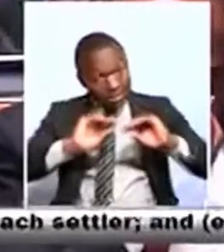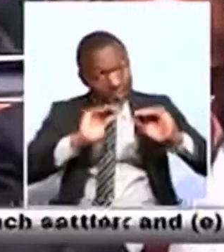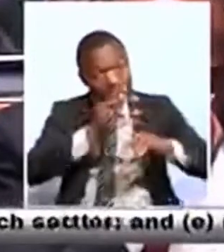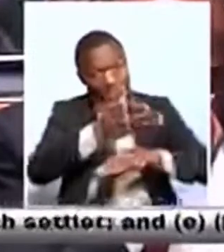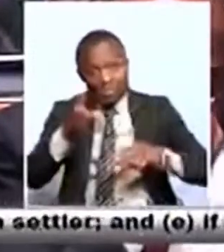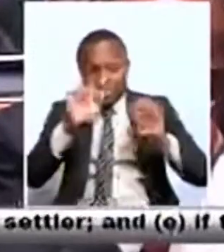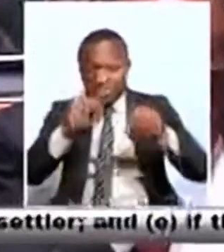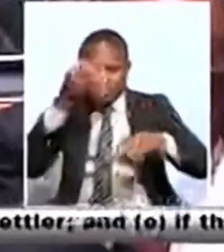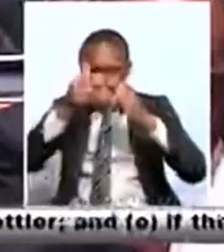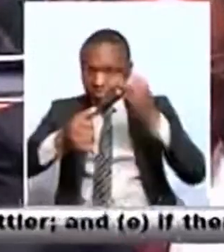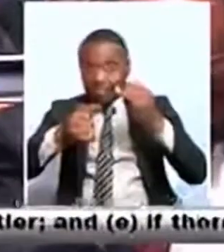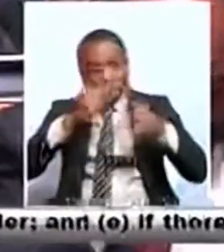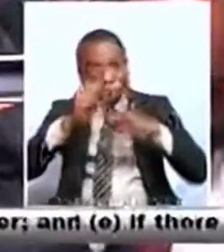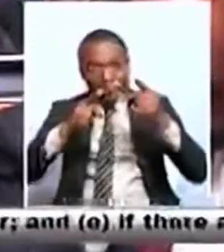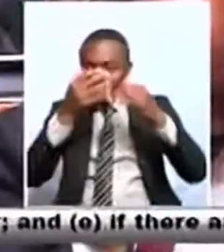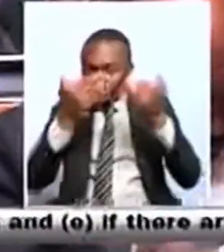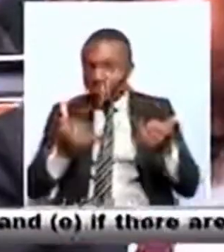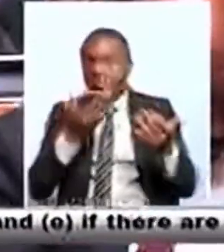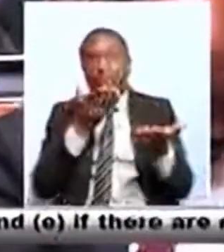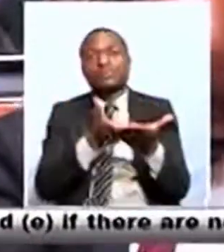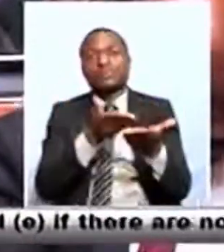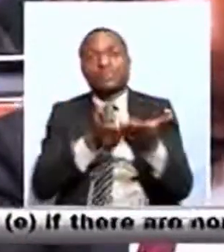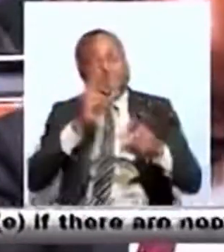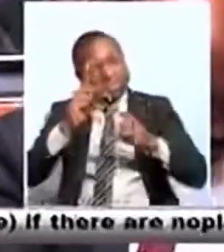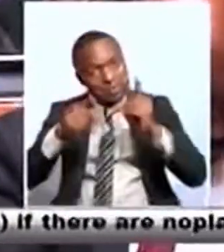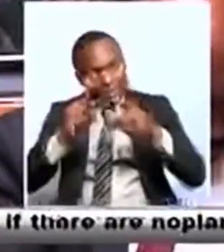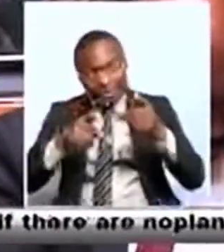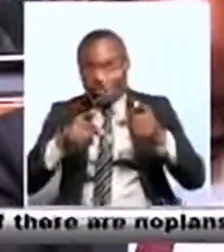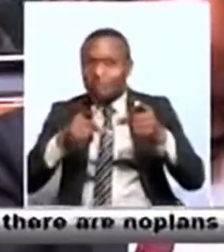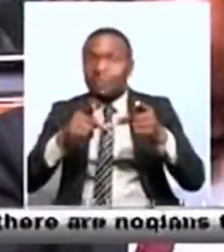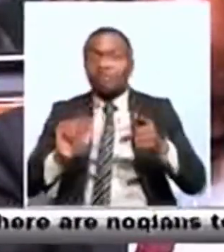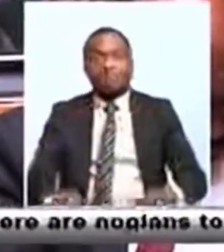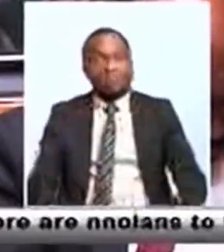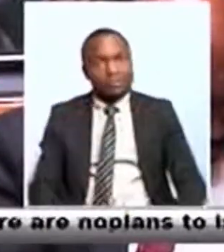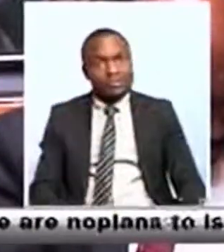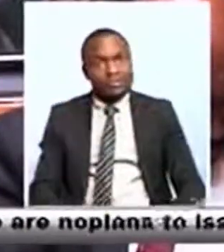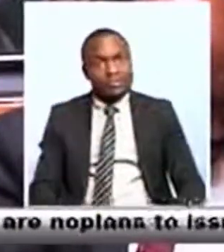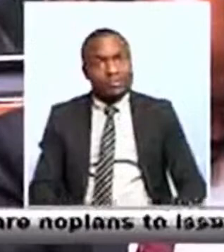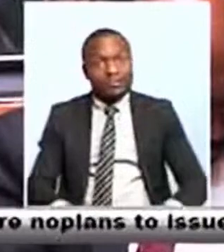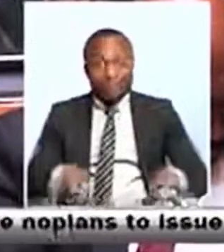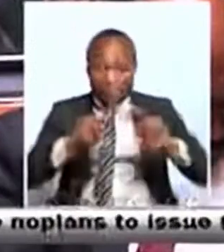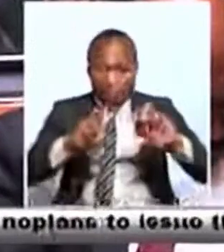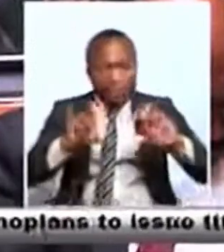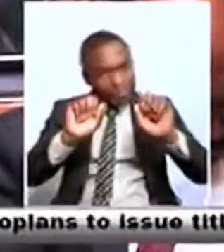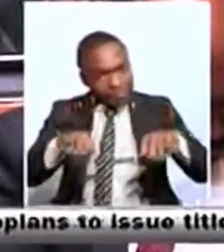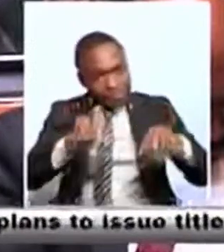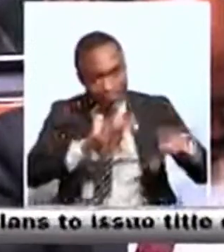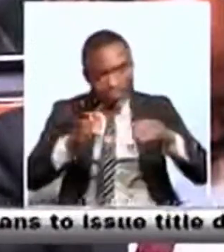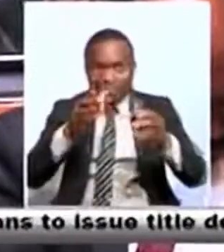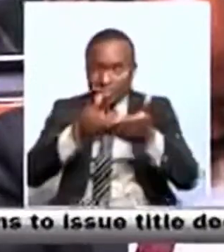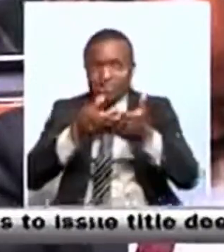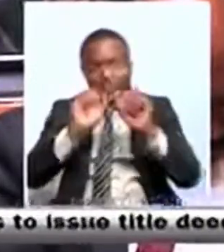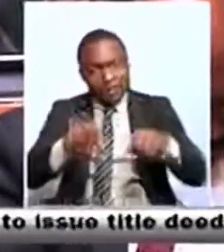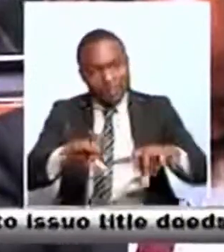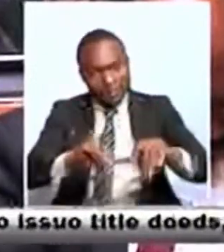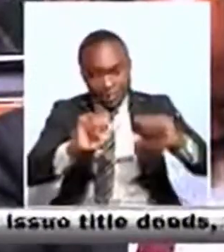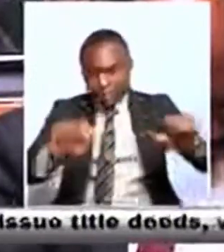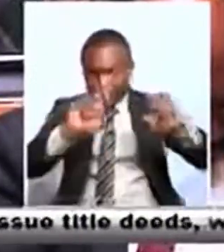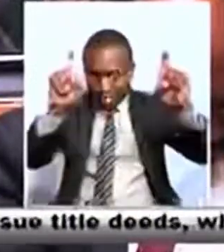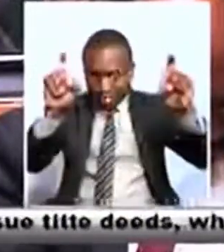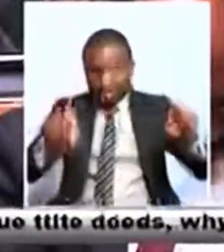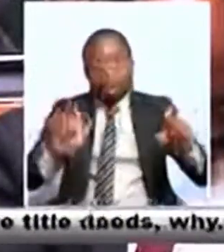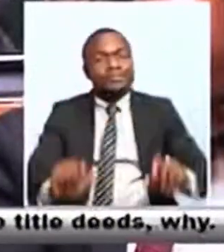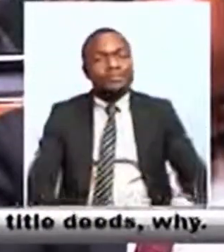finish the process. Now, with this process of the phone, check. You can do that. You can have your title deed done using your